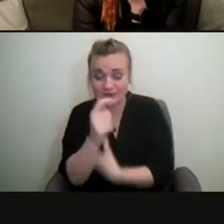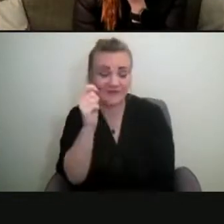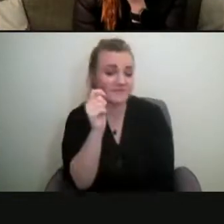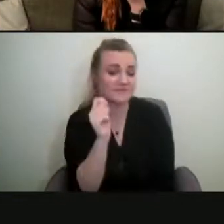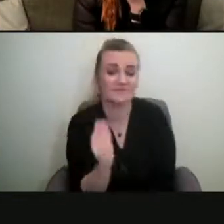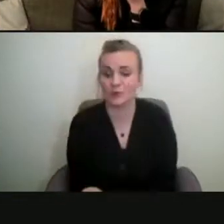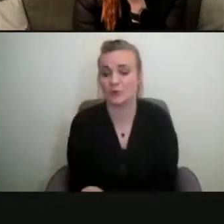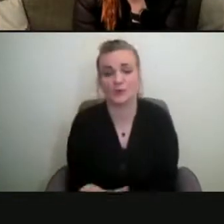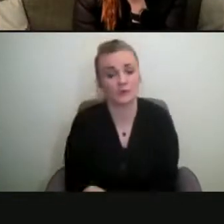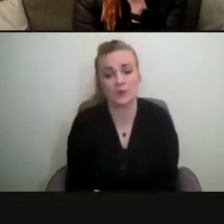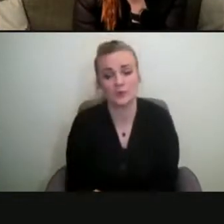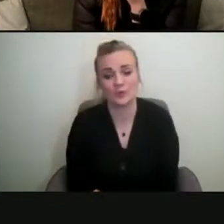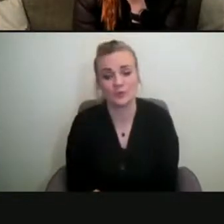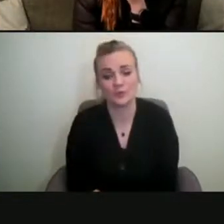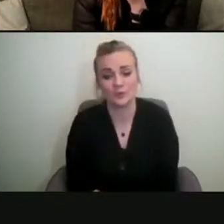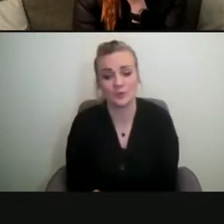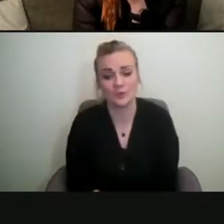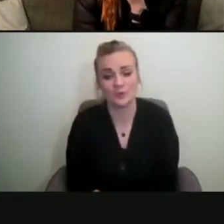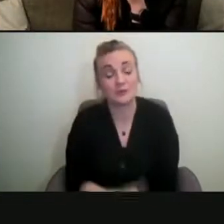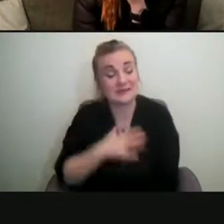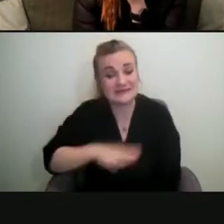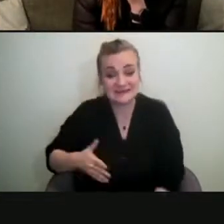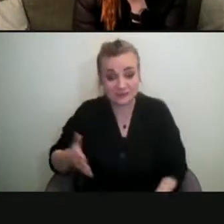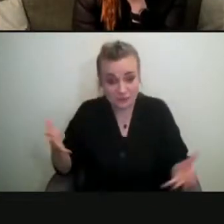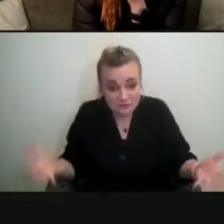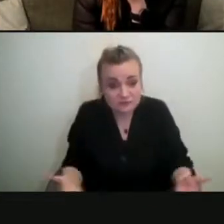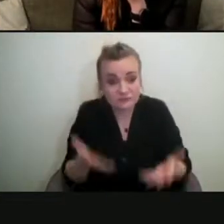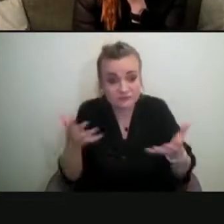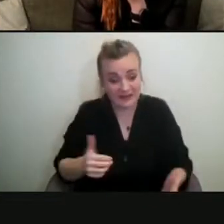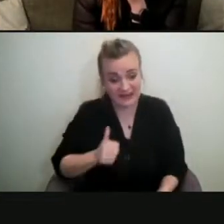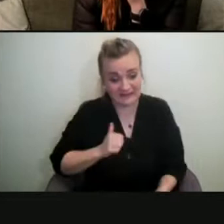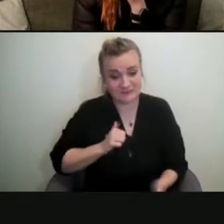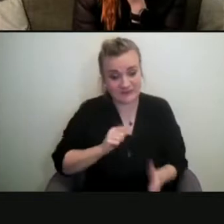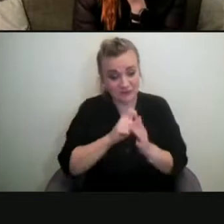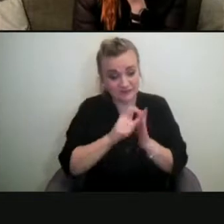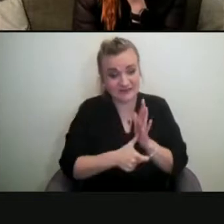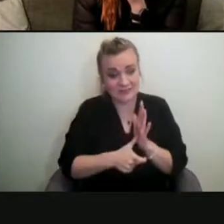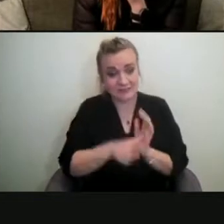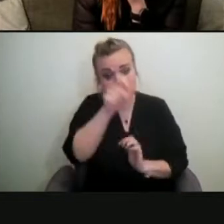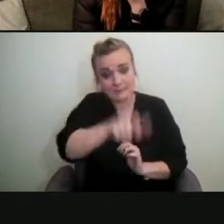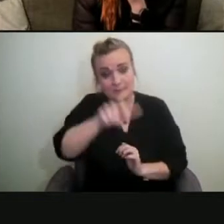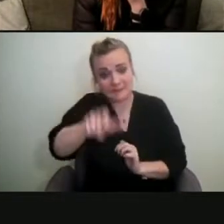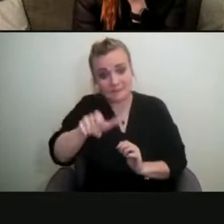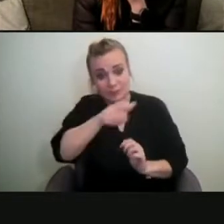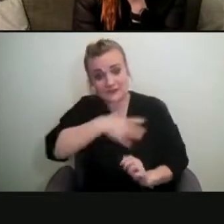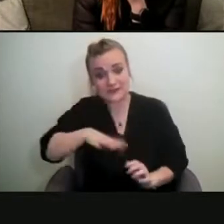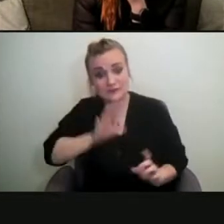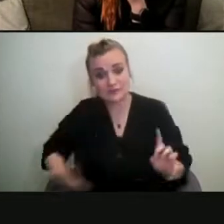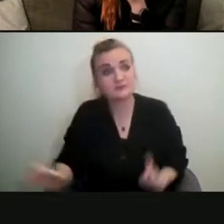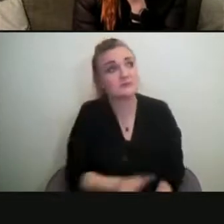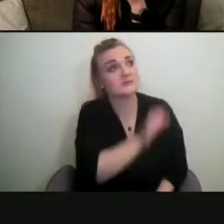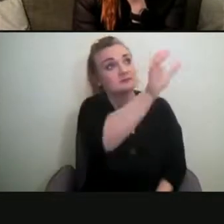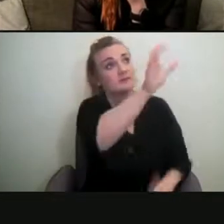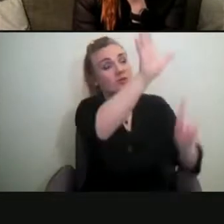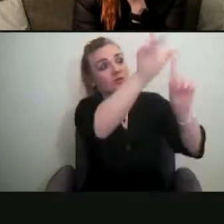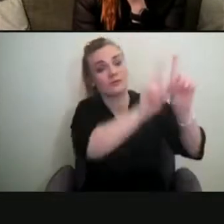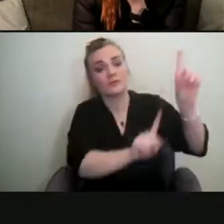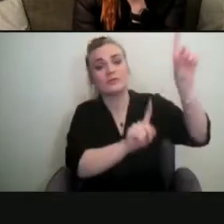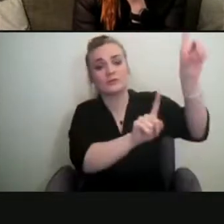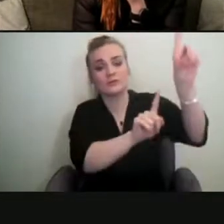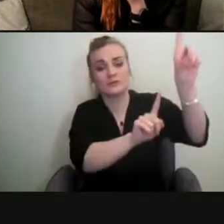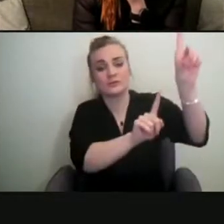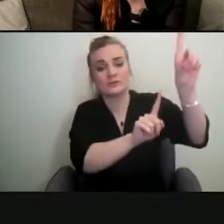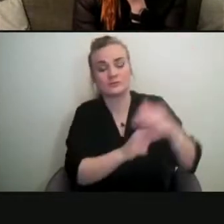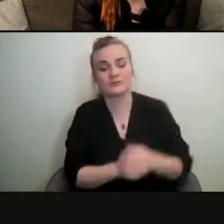Expectations of disabled people need to be raised by the sector, but also we need to change what the leadership model